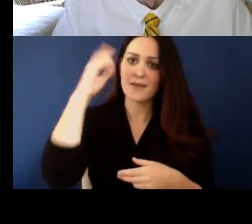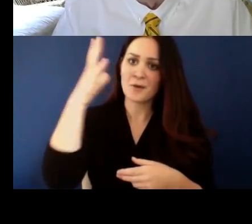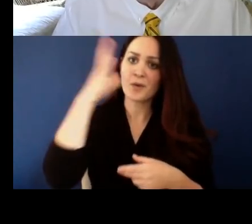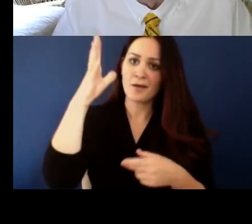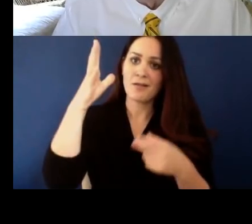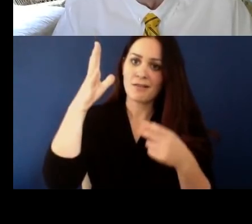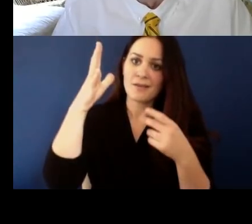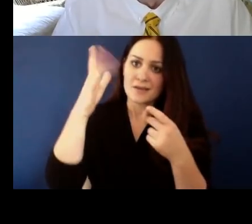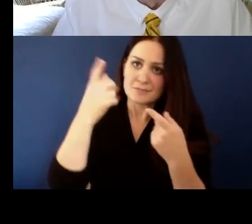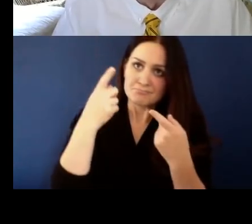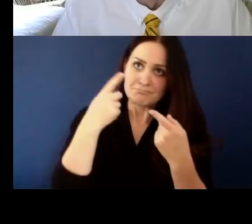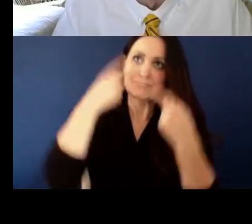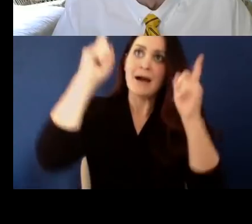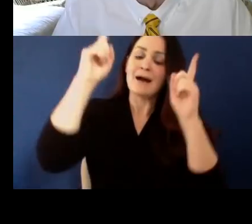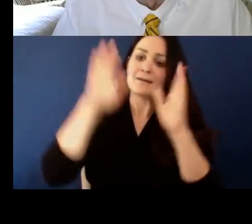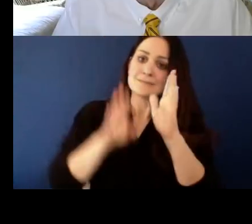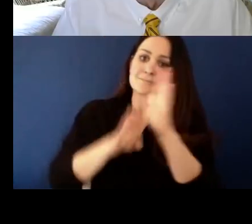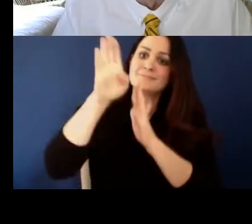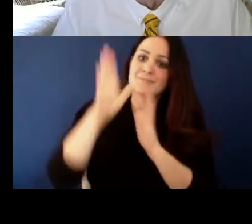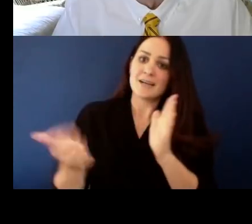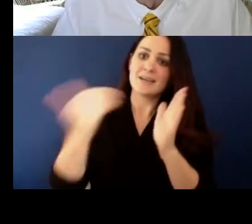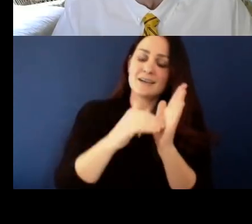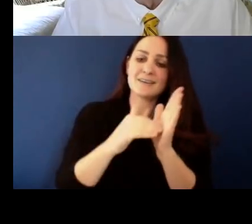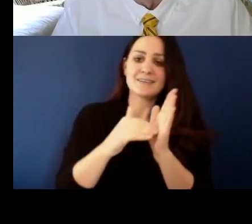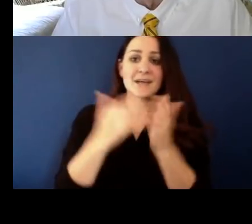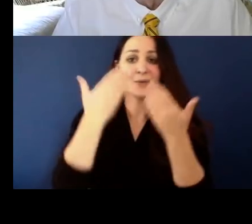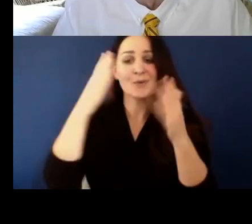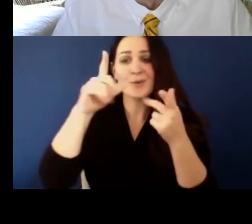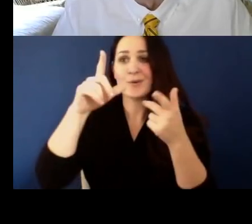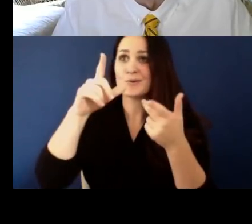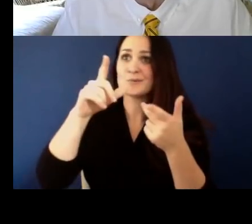exactly the timing, and we have to wait and see what kinds of innovations come forward in terms of